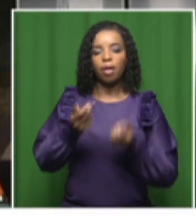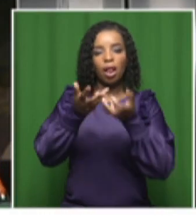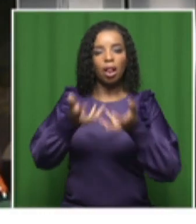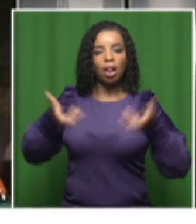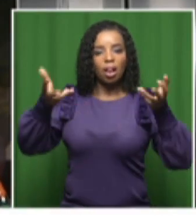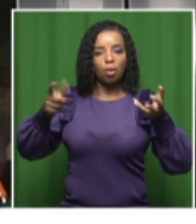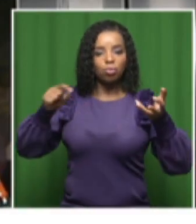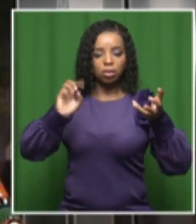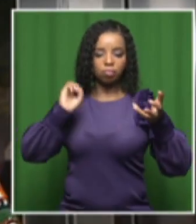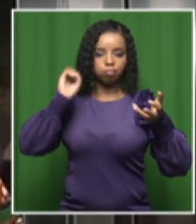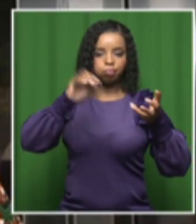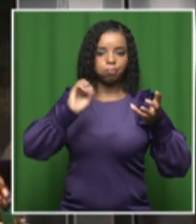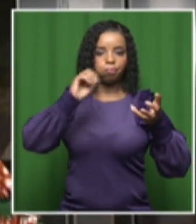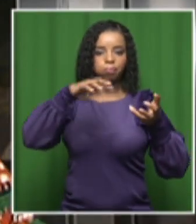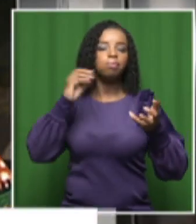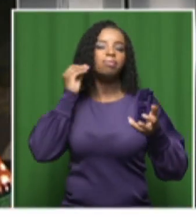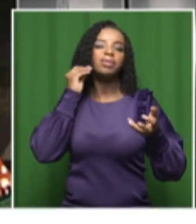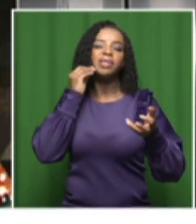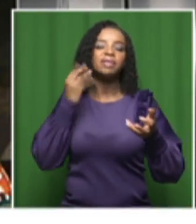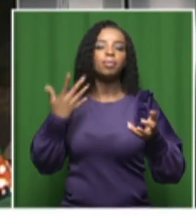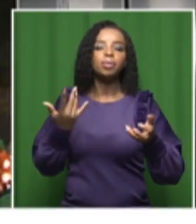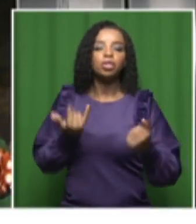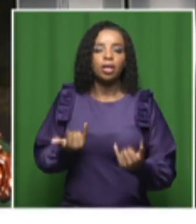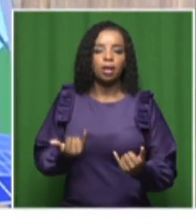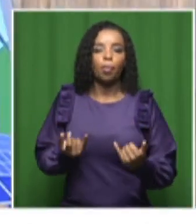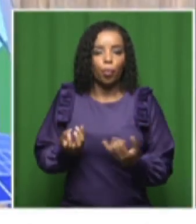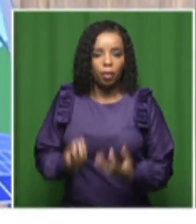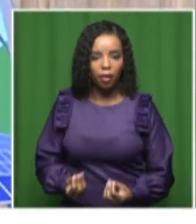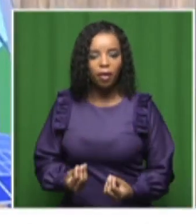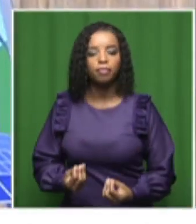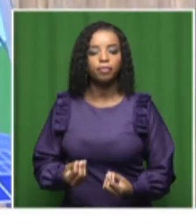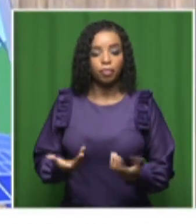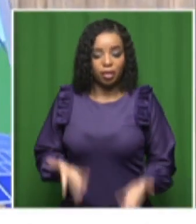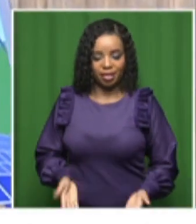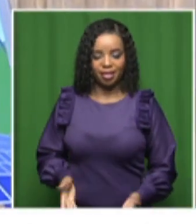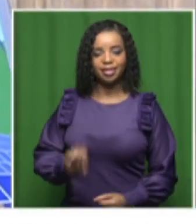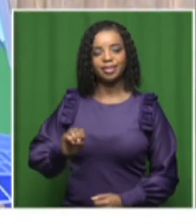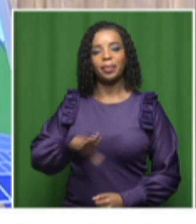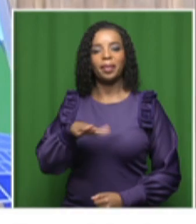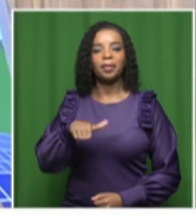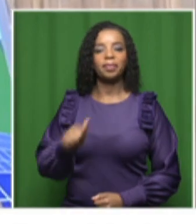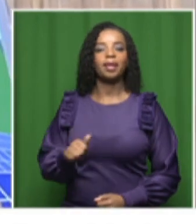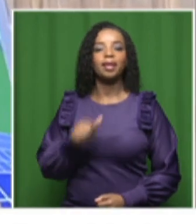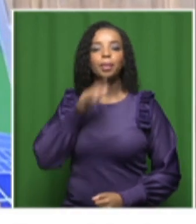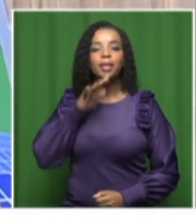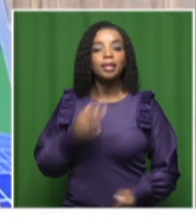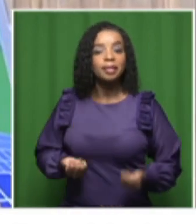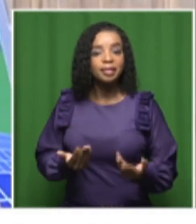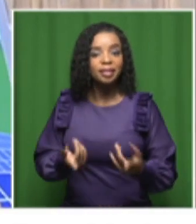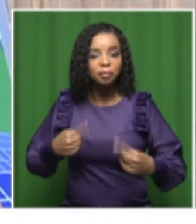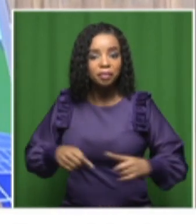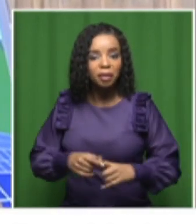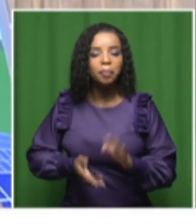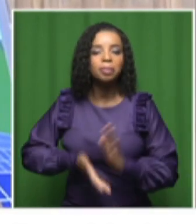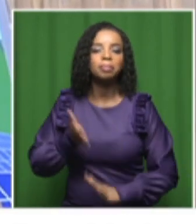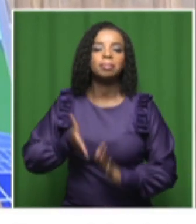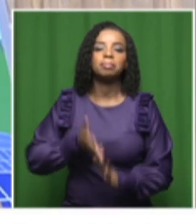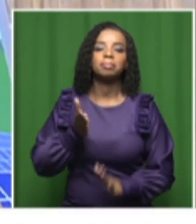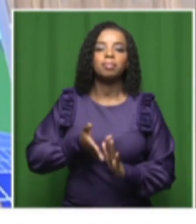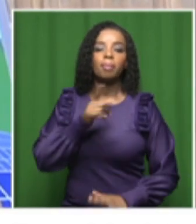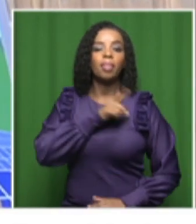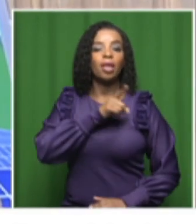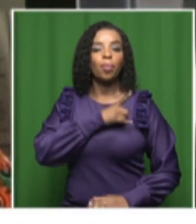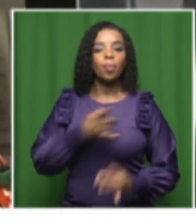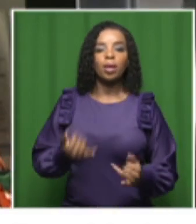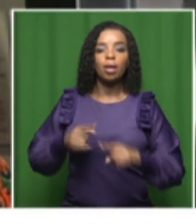investing in a cloud region, which means we'll accelerate our cloud services. News around the cloud region is businesses rely on cloud